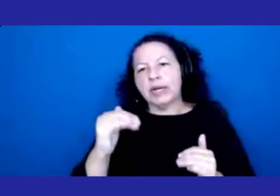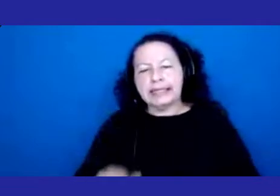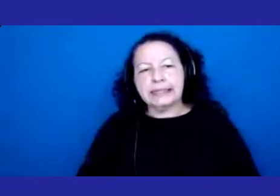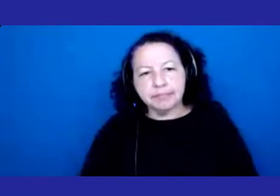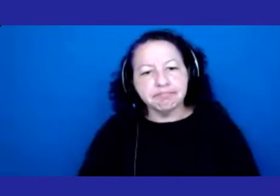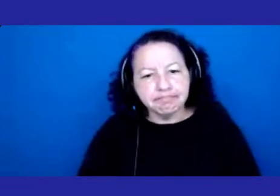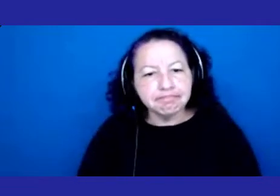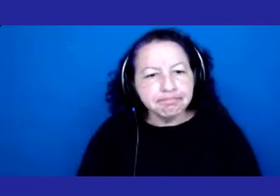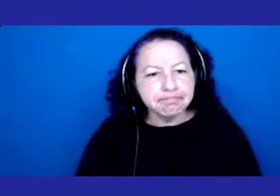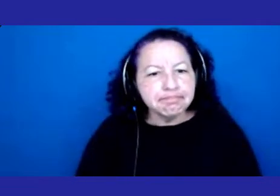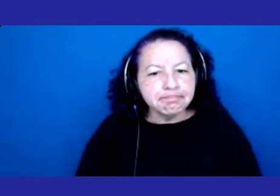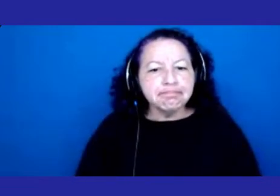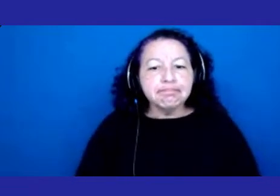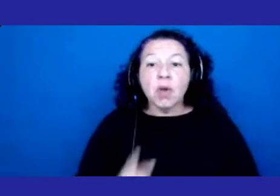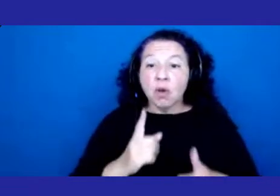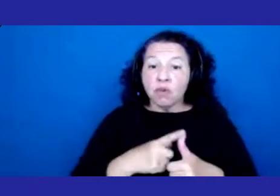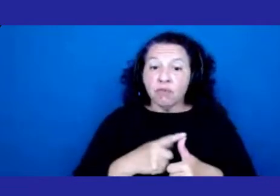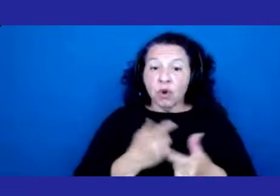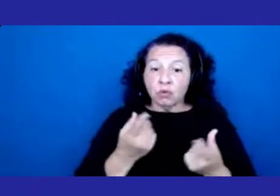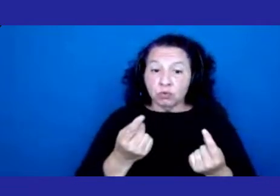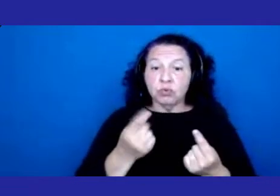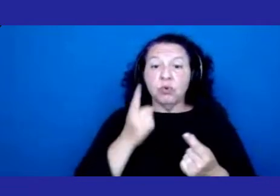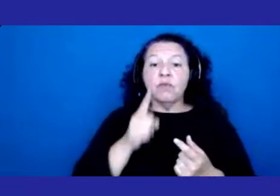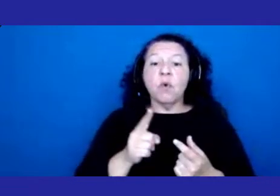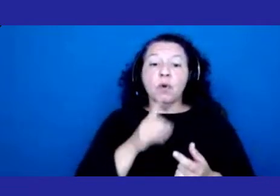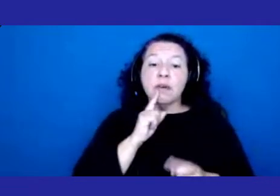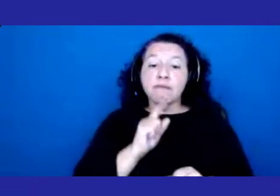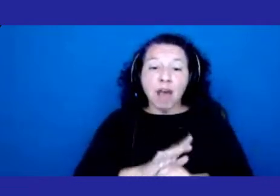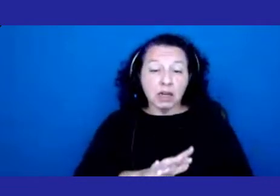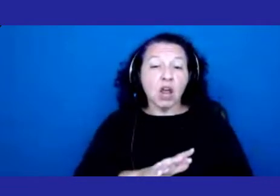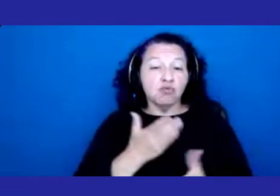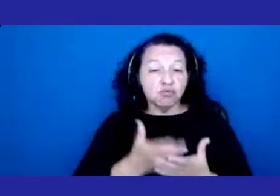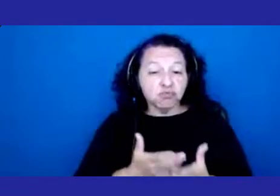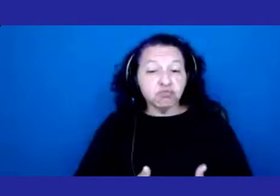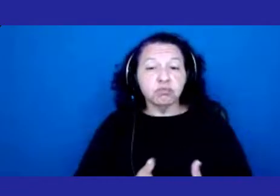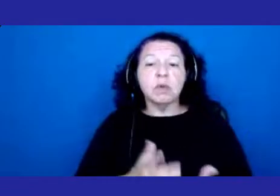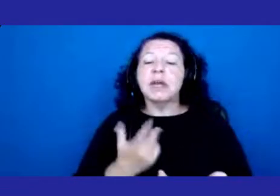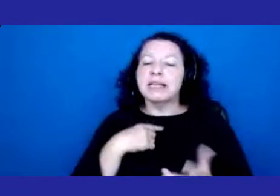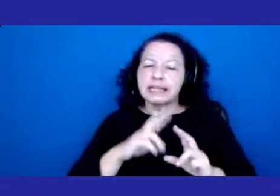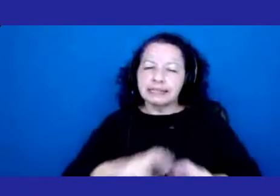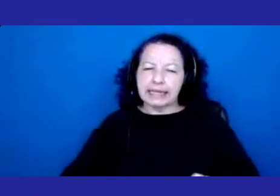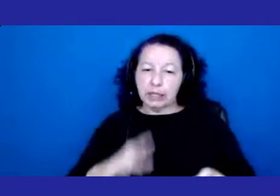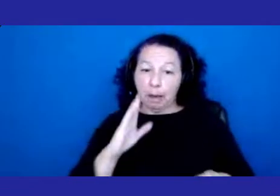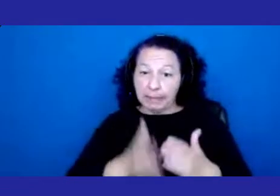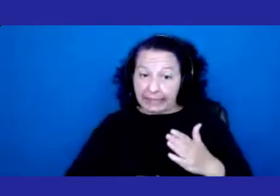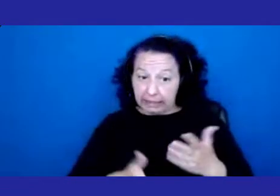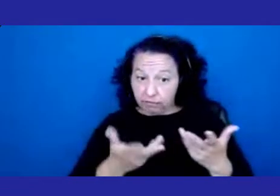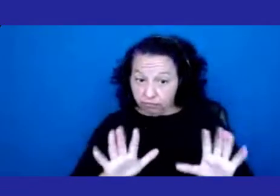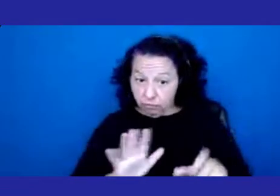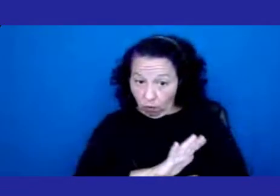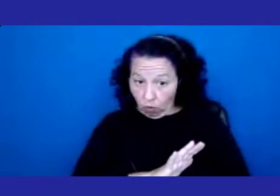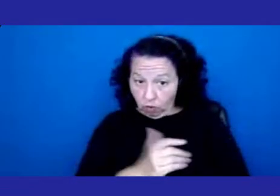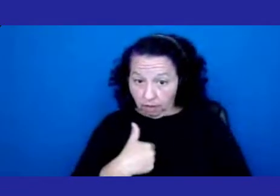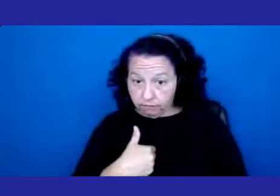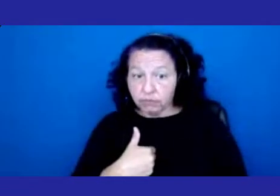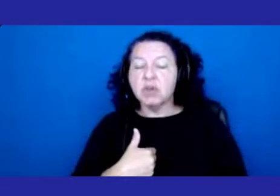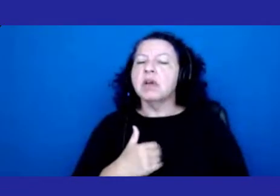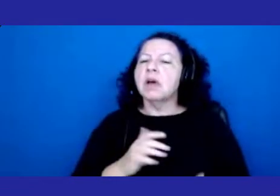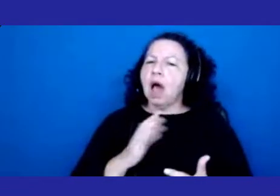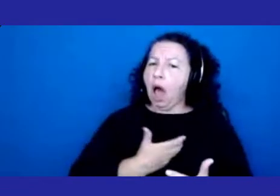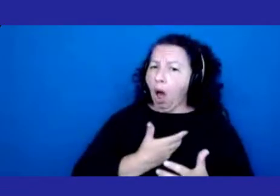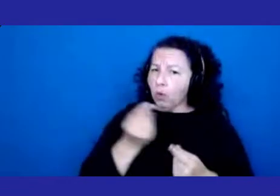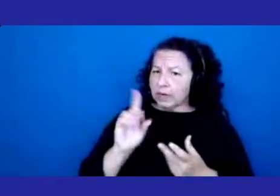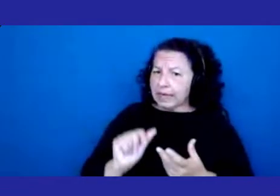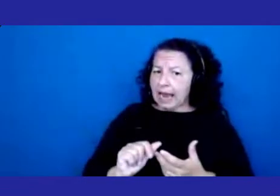The first step we took in the validation work is assessing completeness. We looked at how complete our data is, if